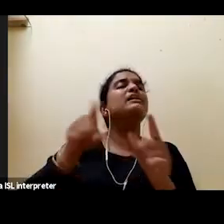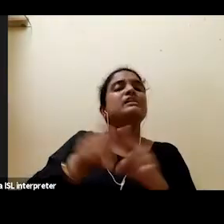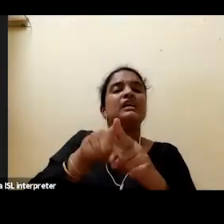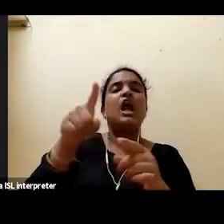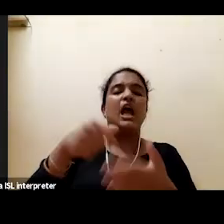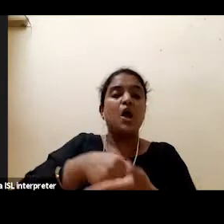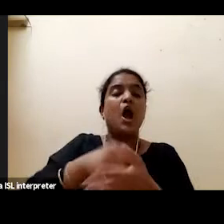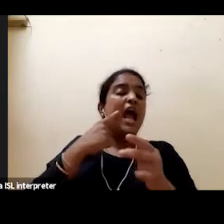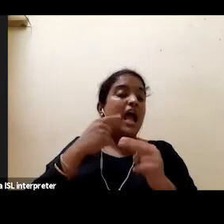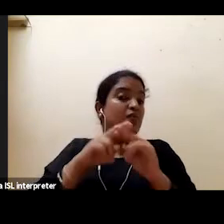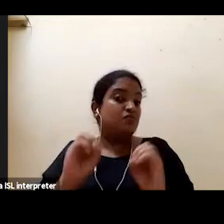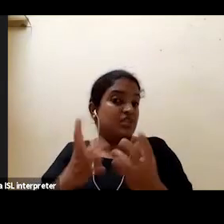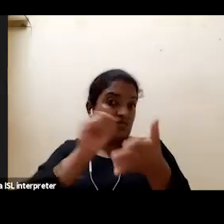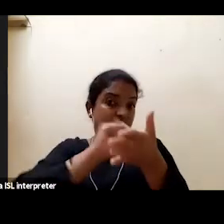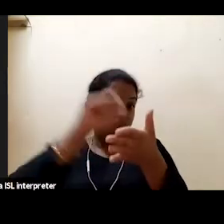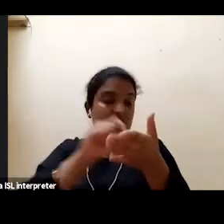out with food writing.